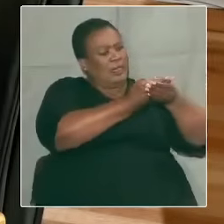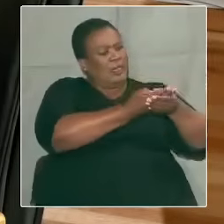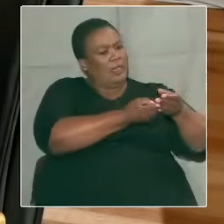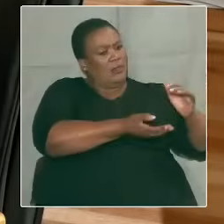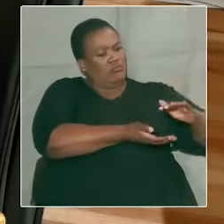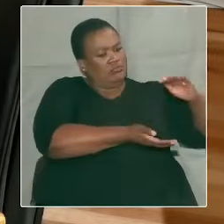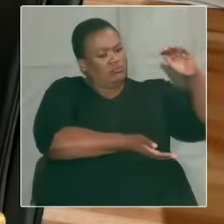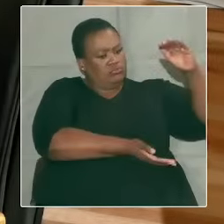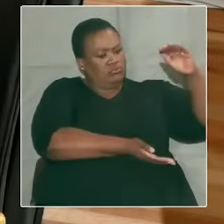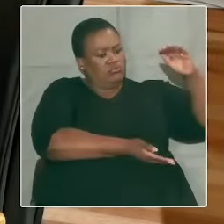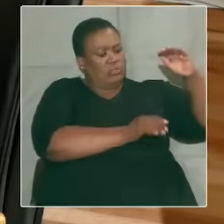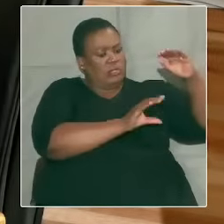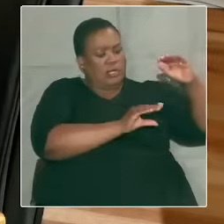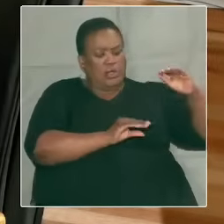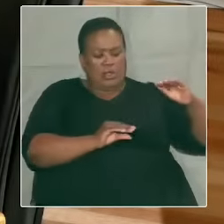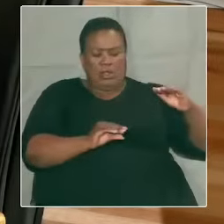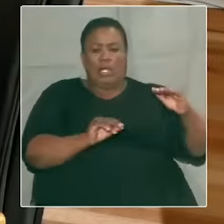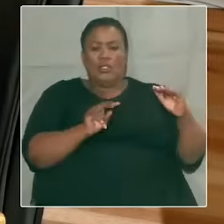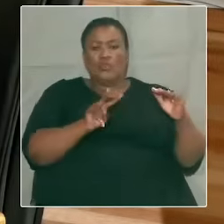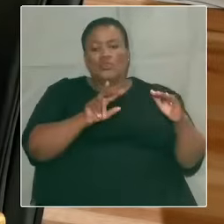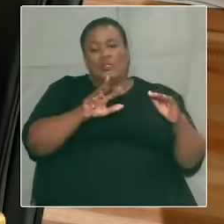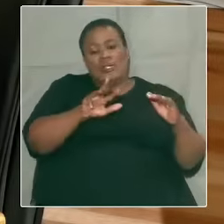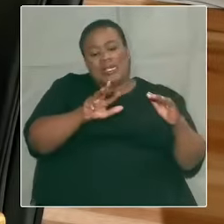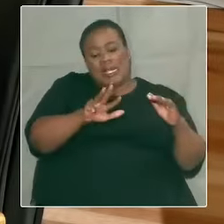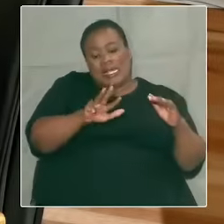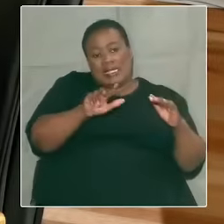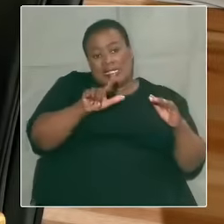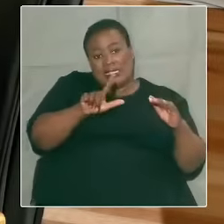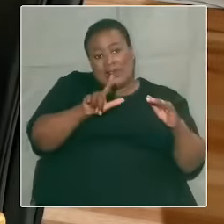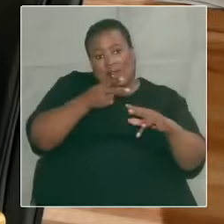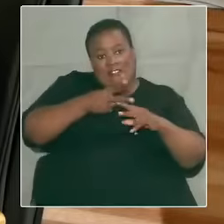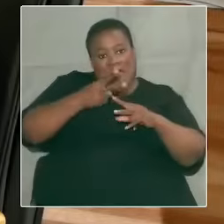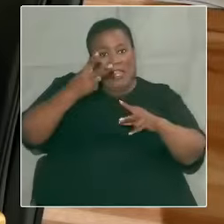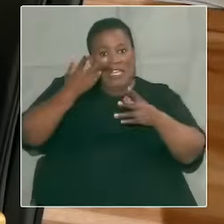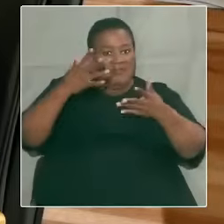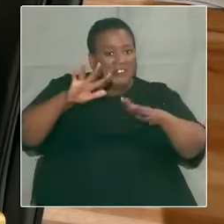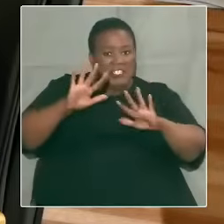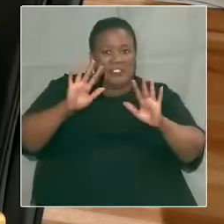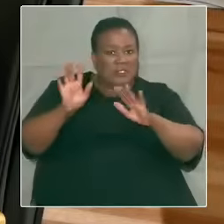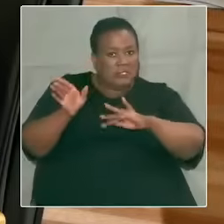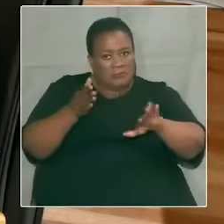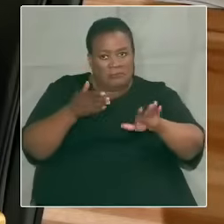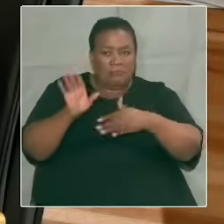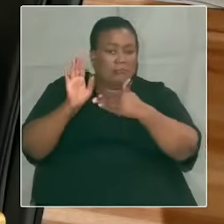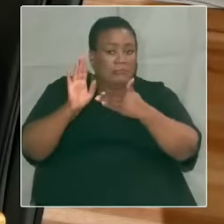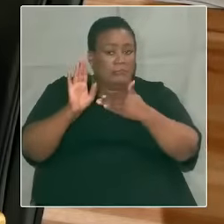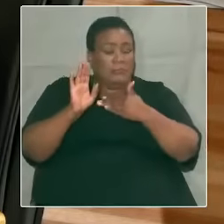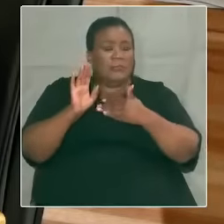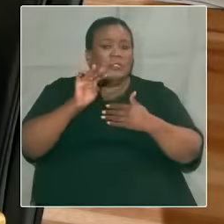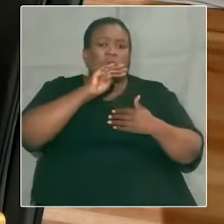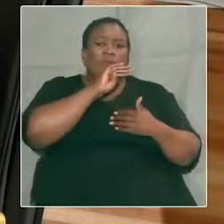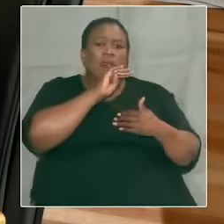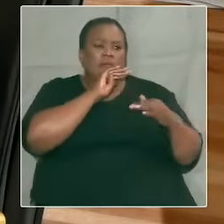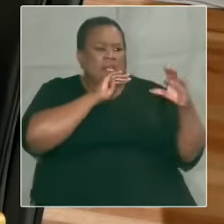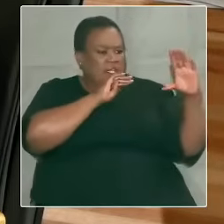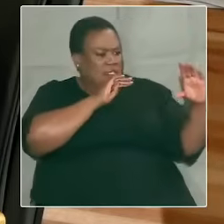of those, 297 were finalized, it would appear, just on the face of